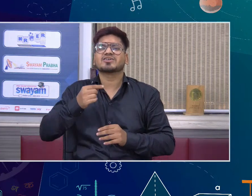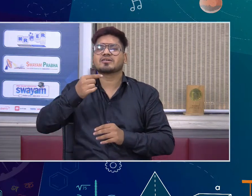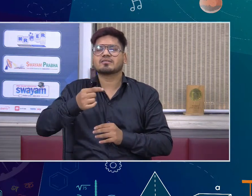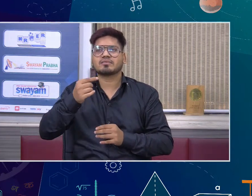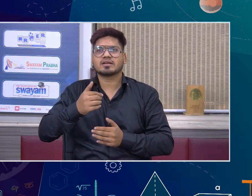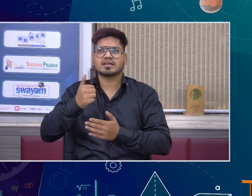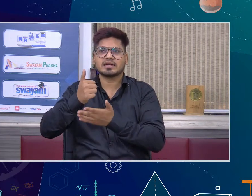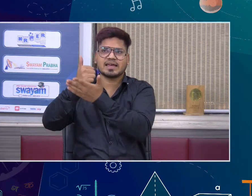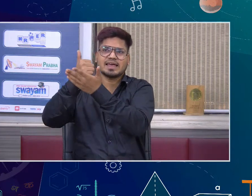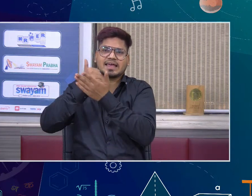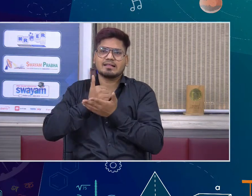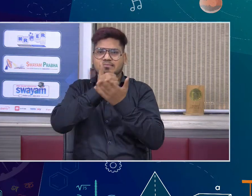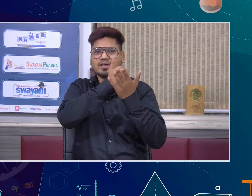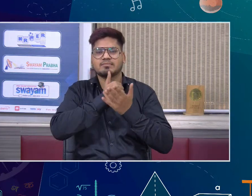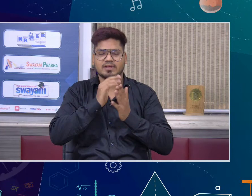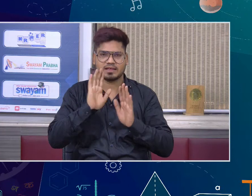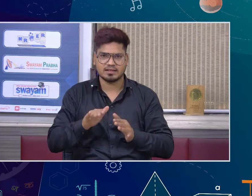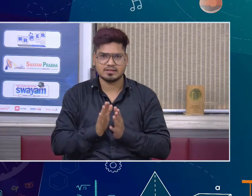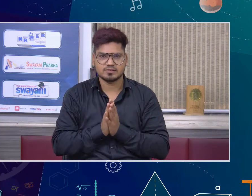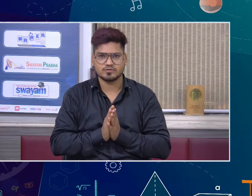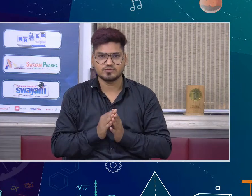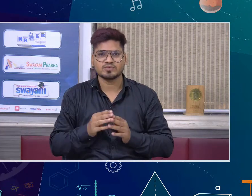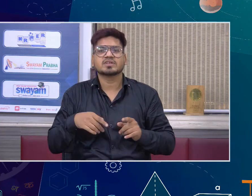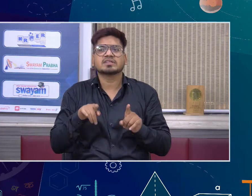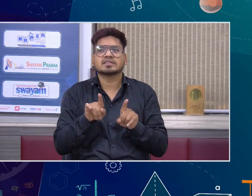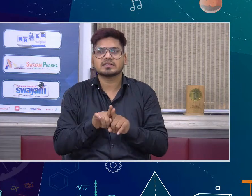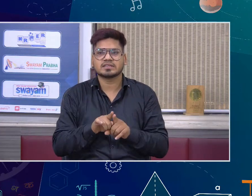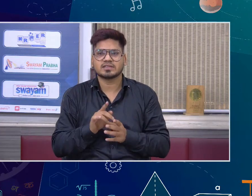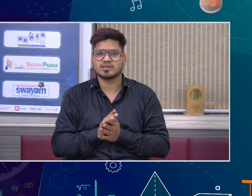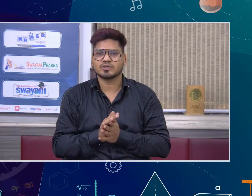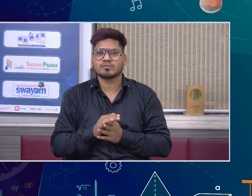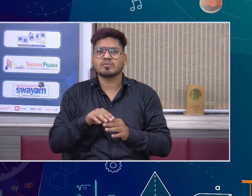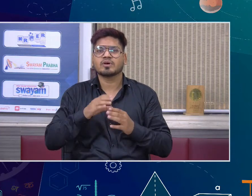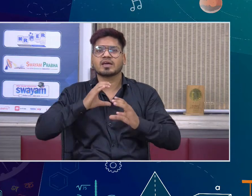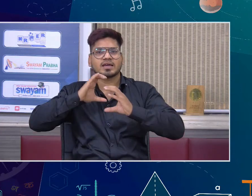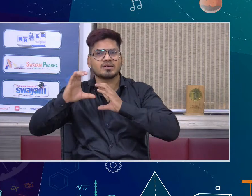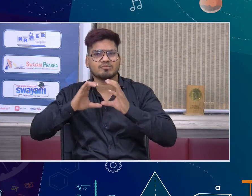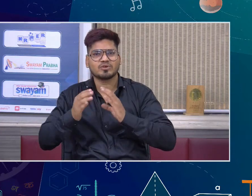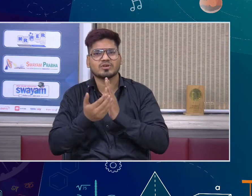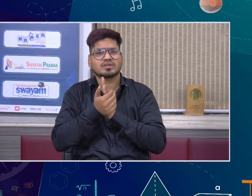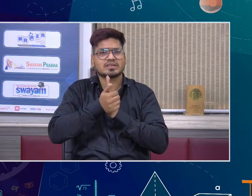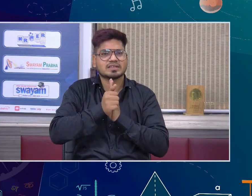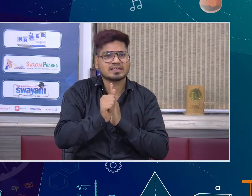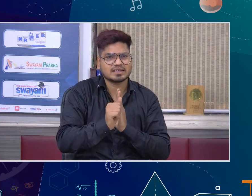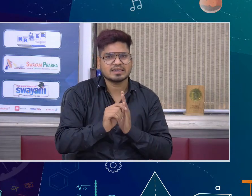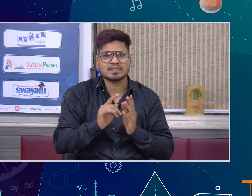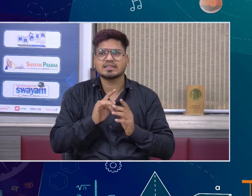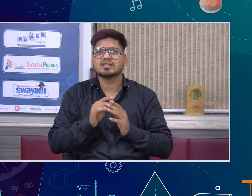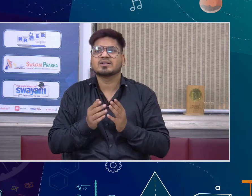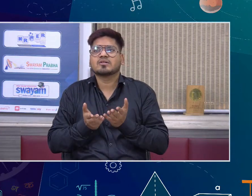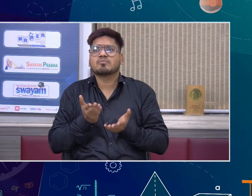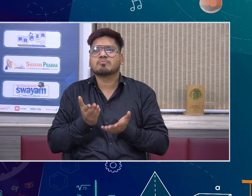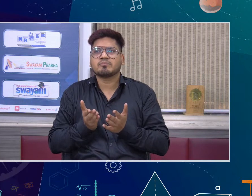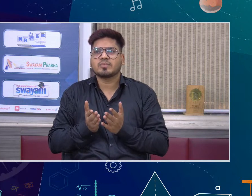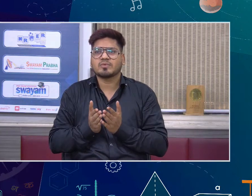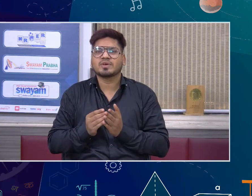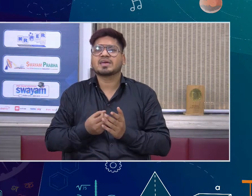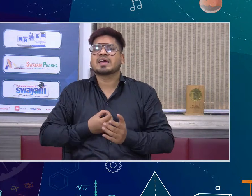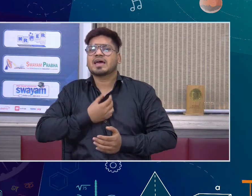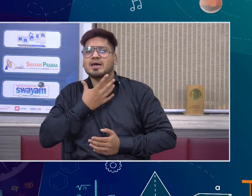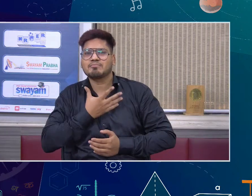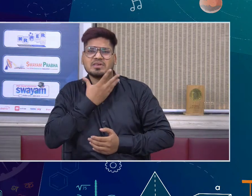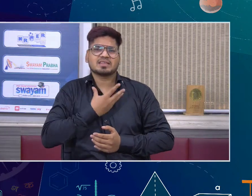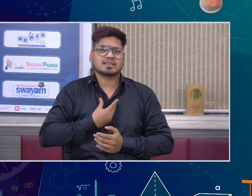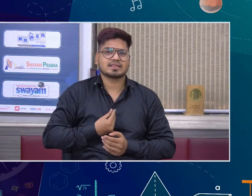It's not like that one material. It should be for communicating our things. Either we are happy, either we are